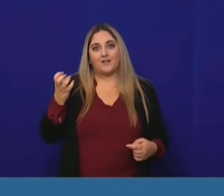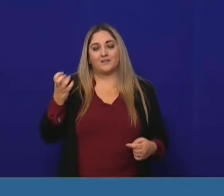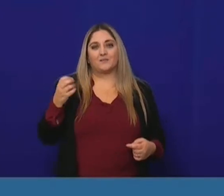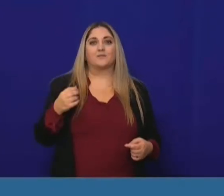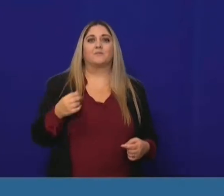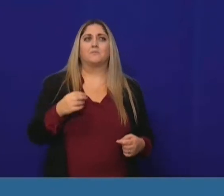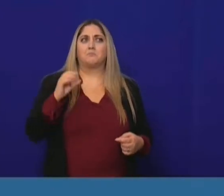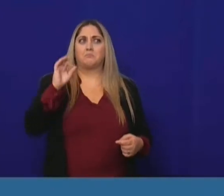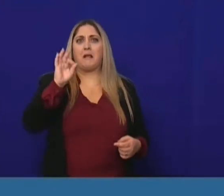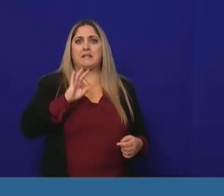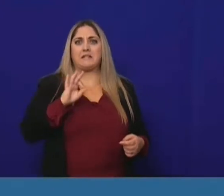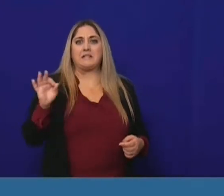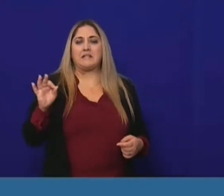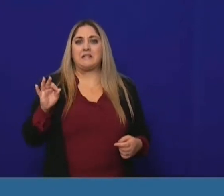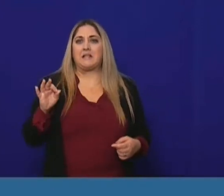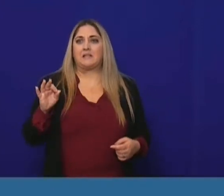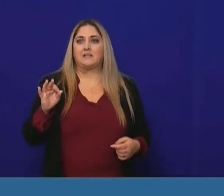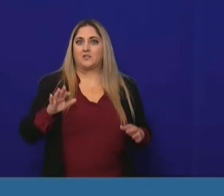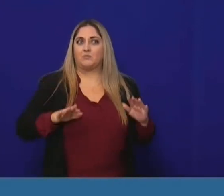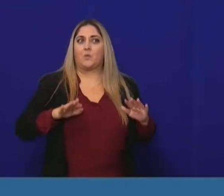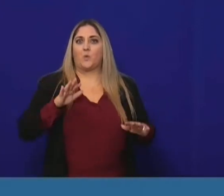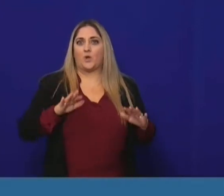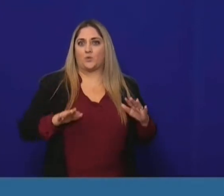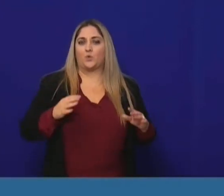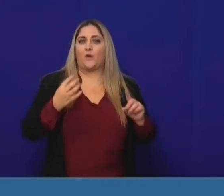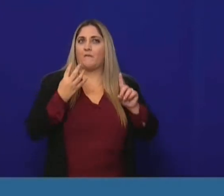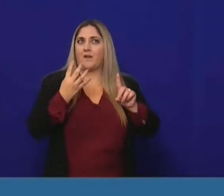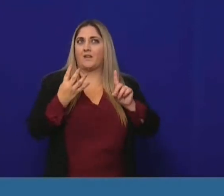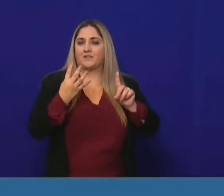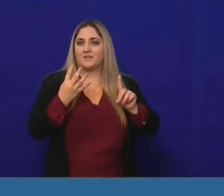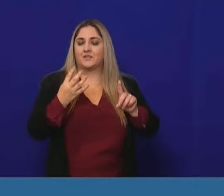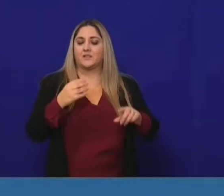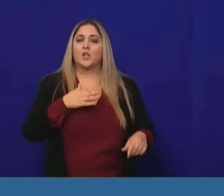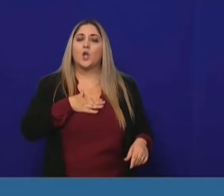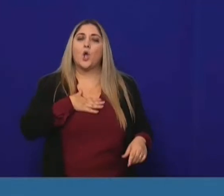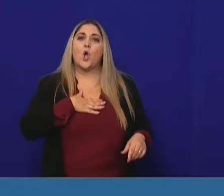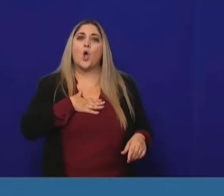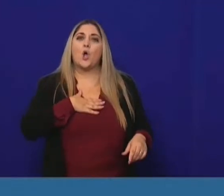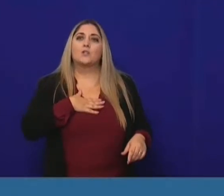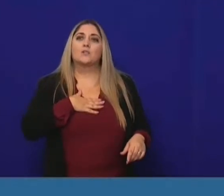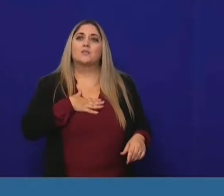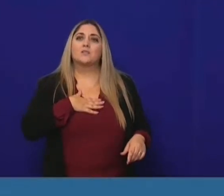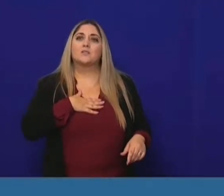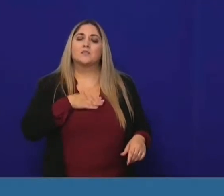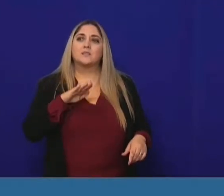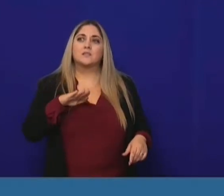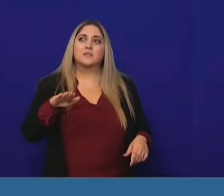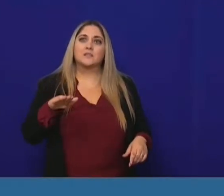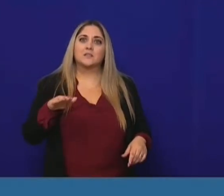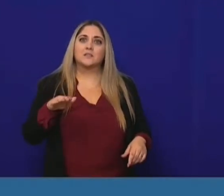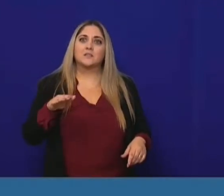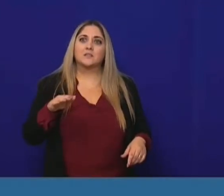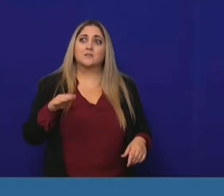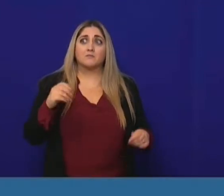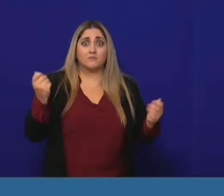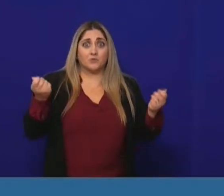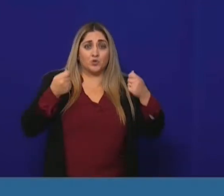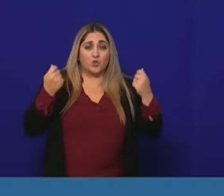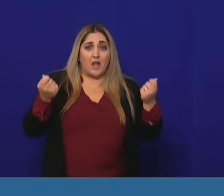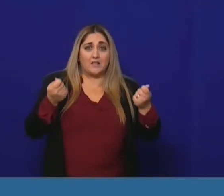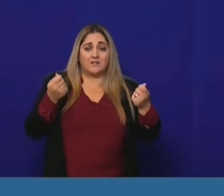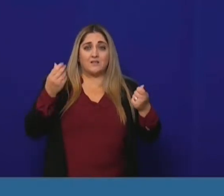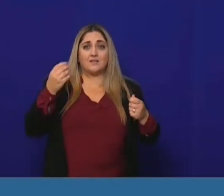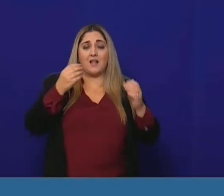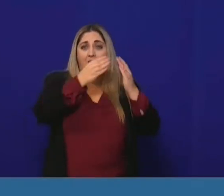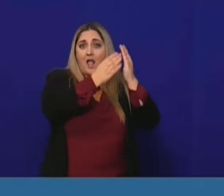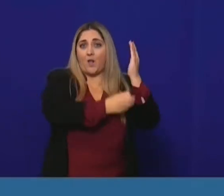17.4% of the population downloaded it. Would you say then was it a success or a failure in your opinion?